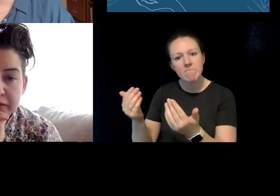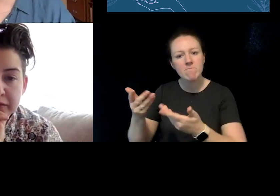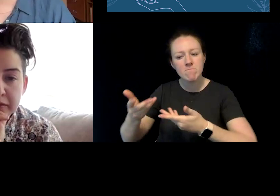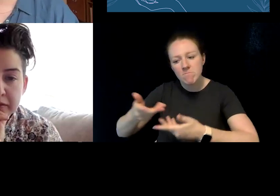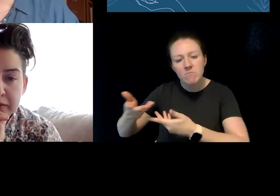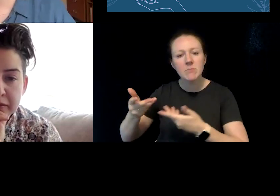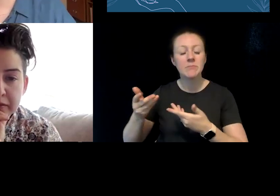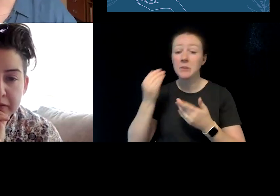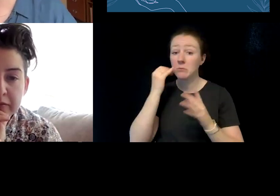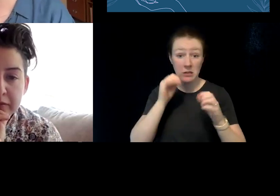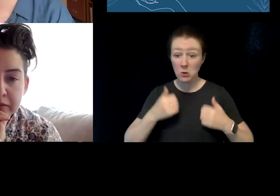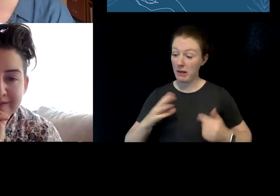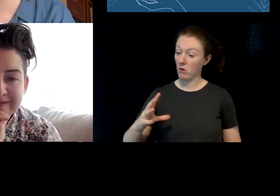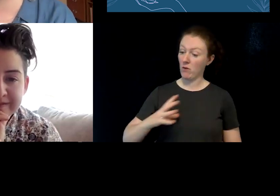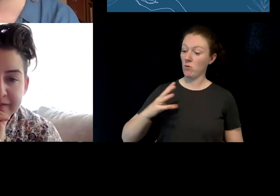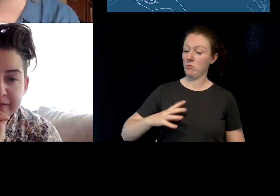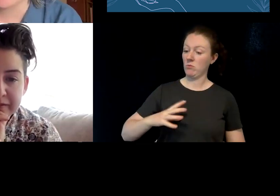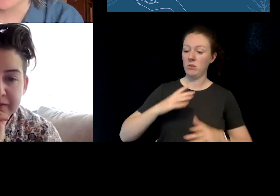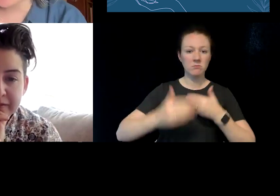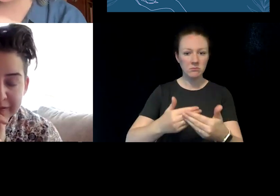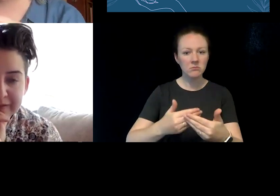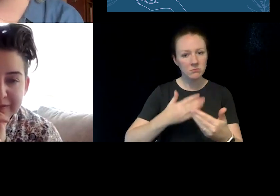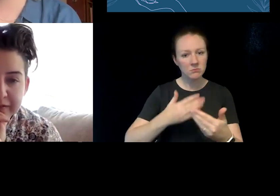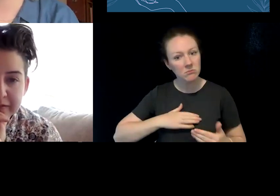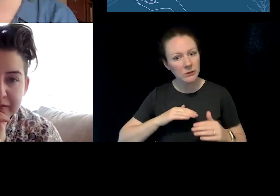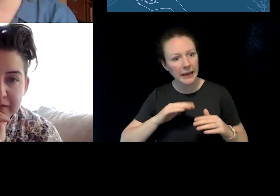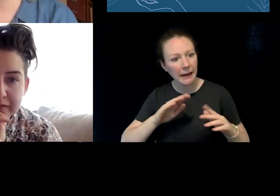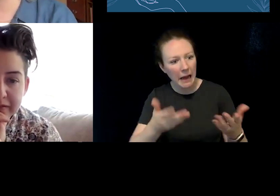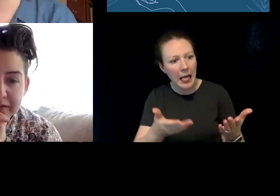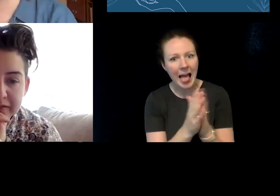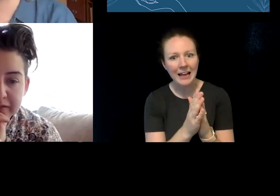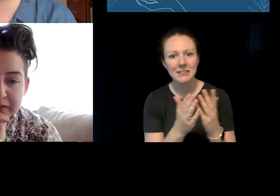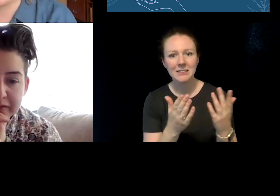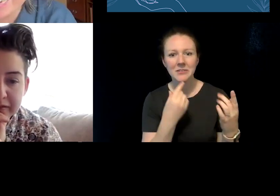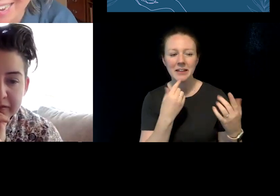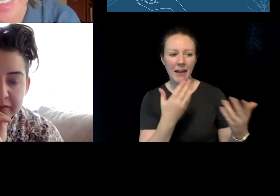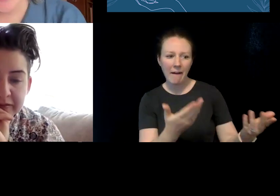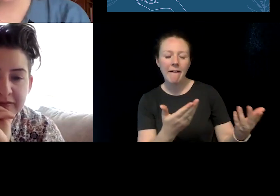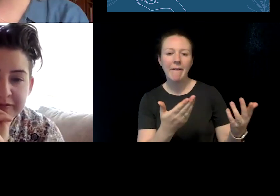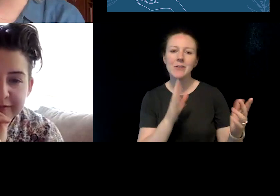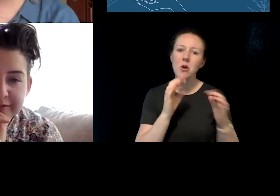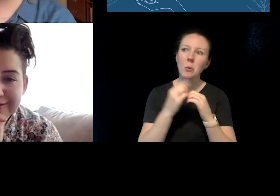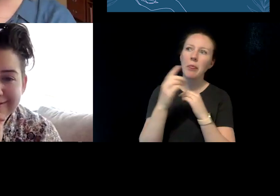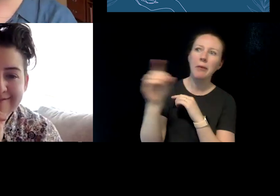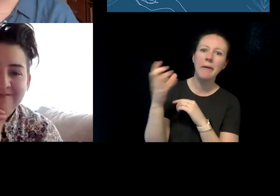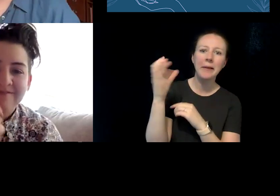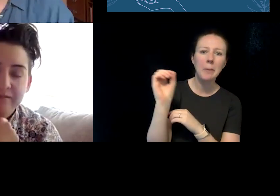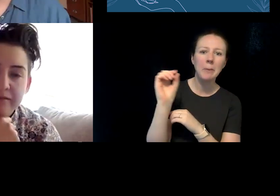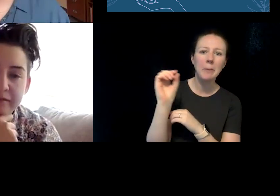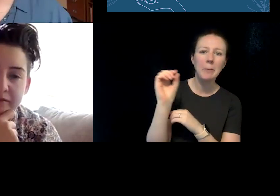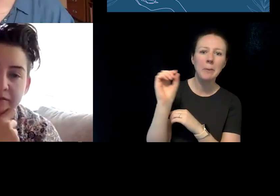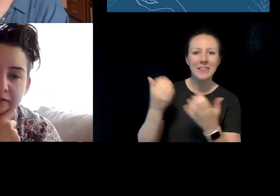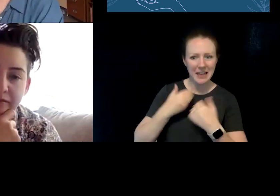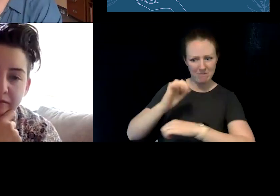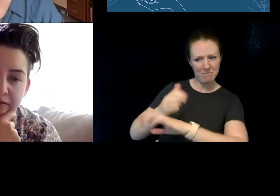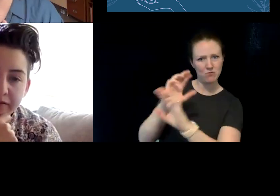a formal one, ask for one, like really, and say, talk to other companies that have them in place, because they'll